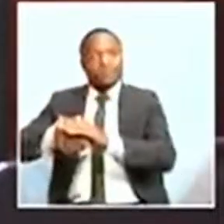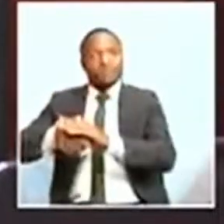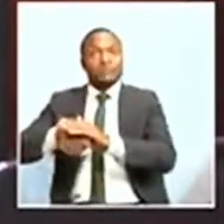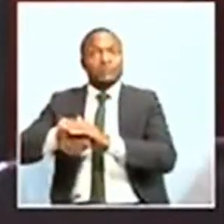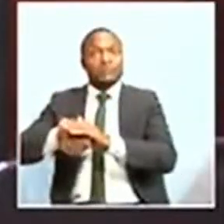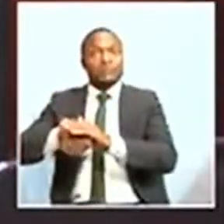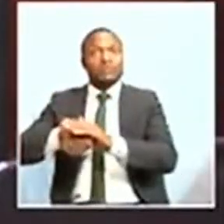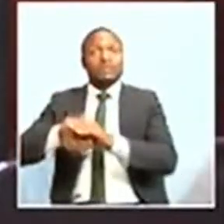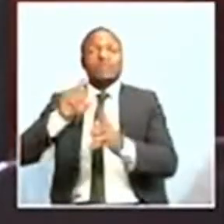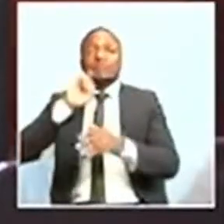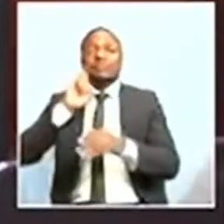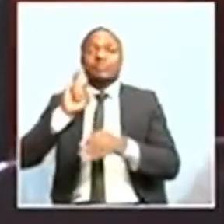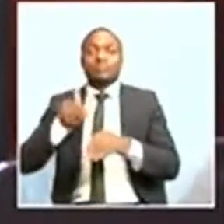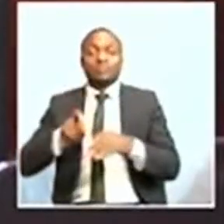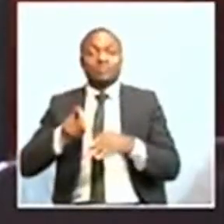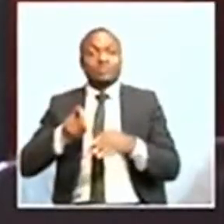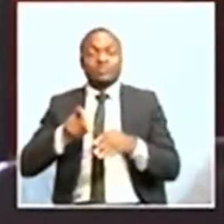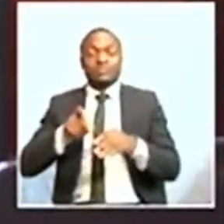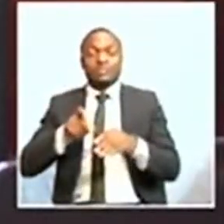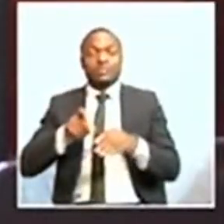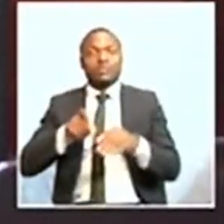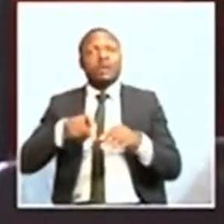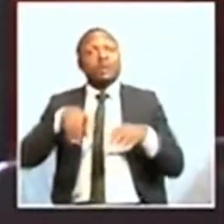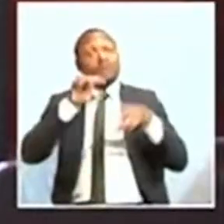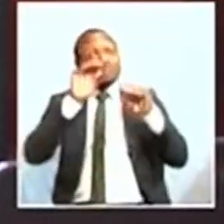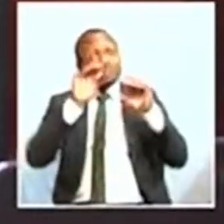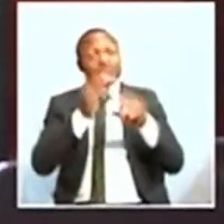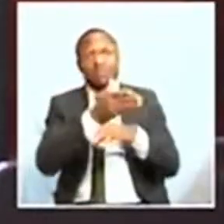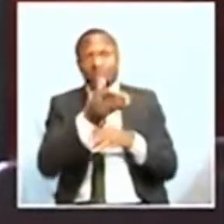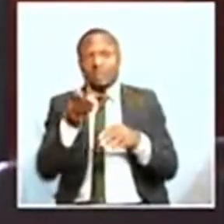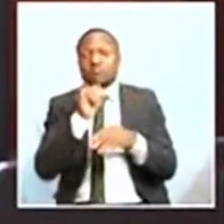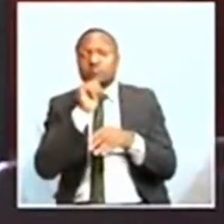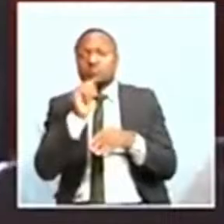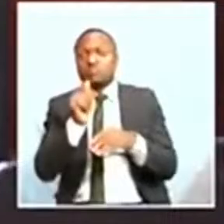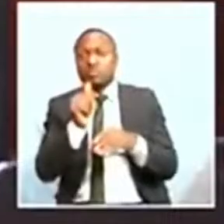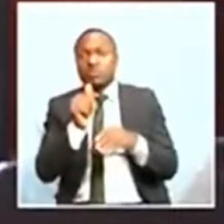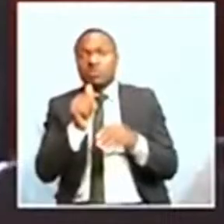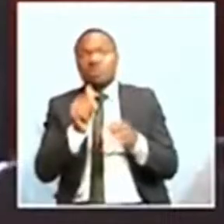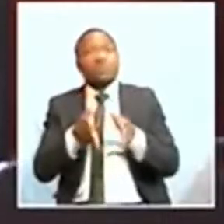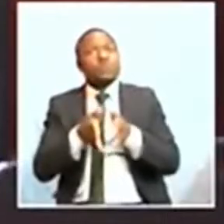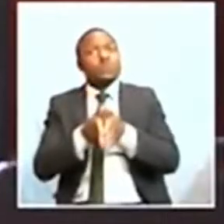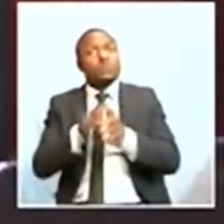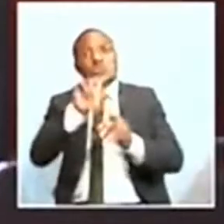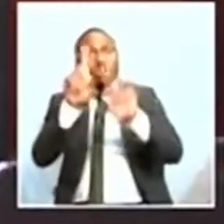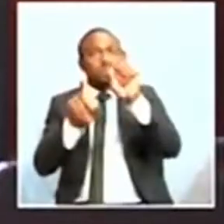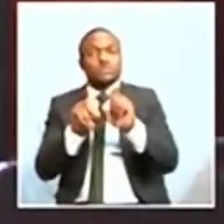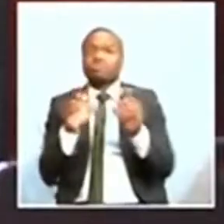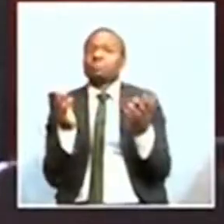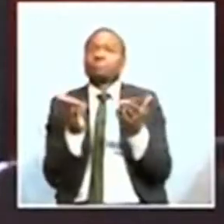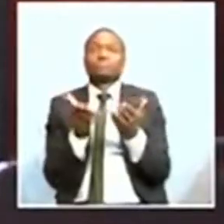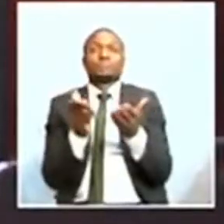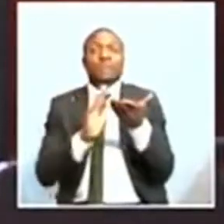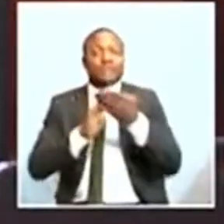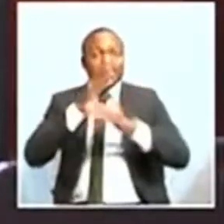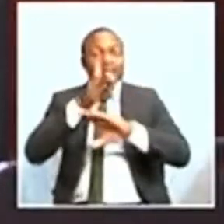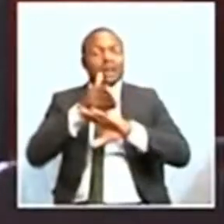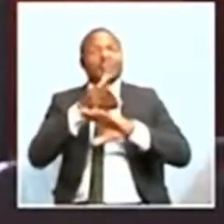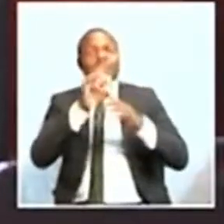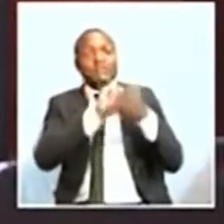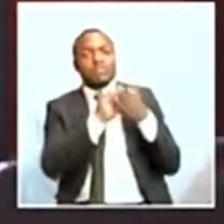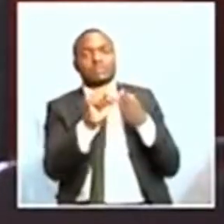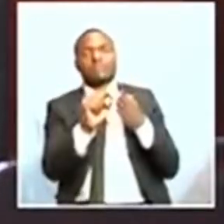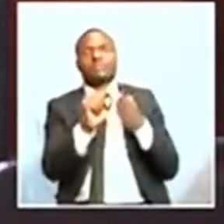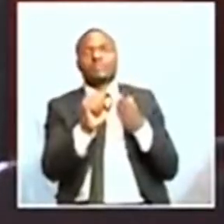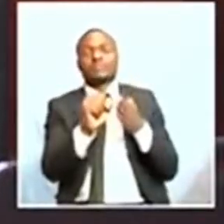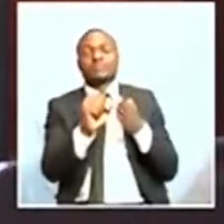and should be treated as such, there will be no points of clarification after the statement is